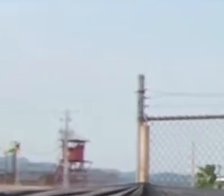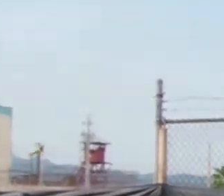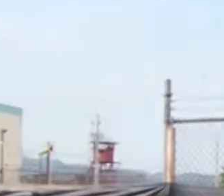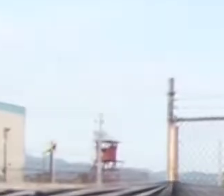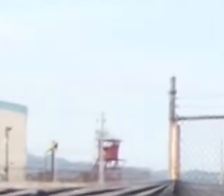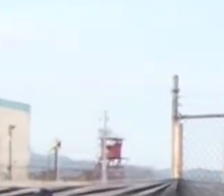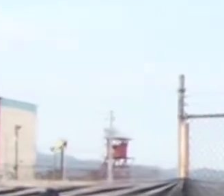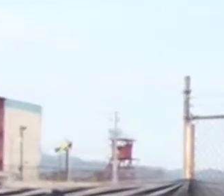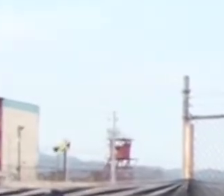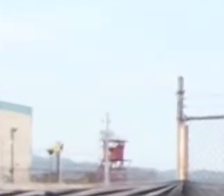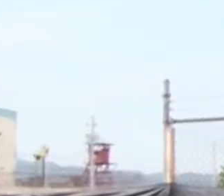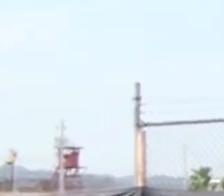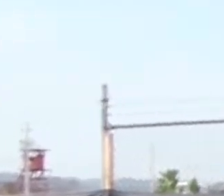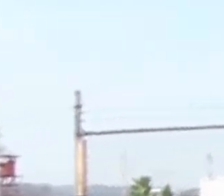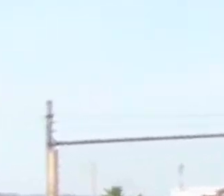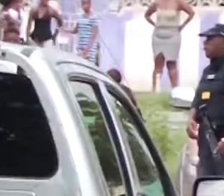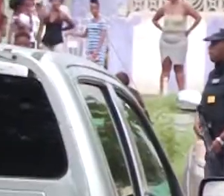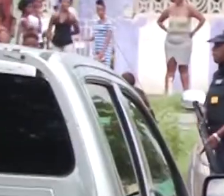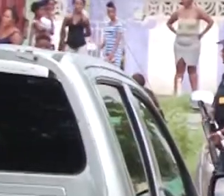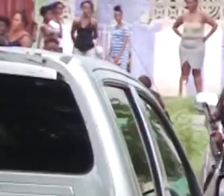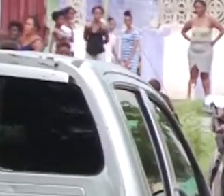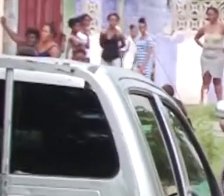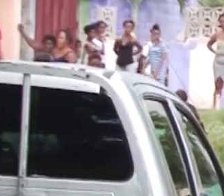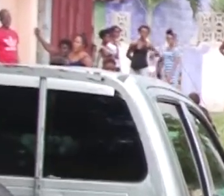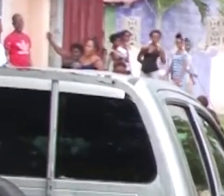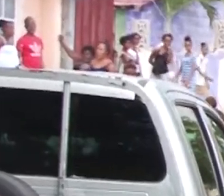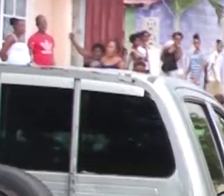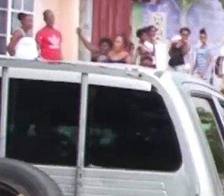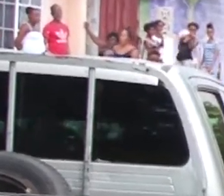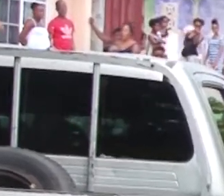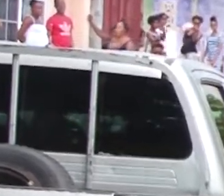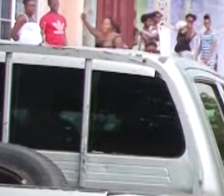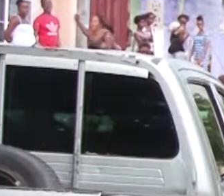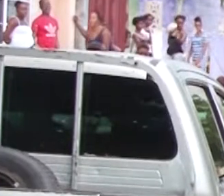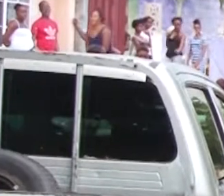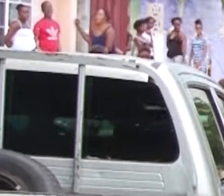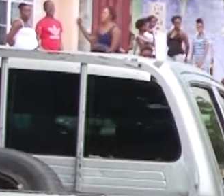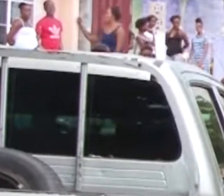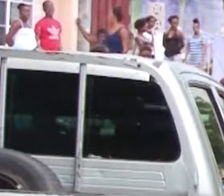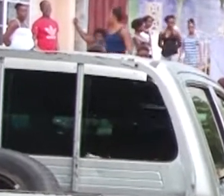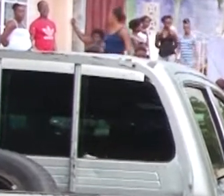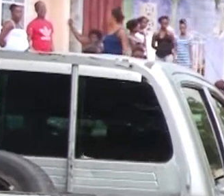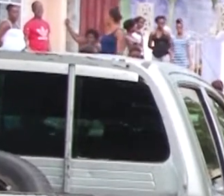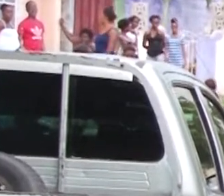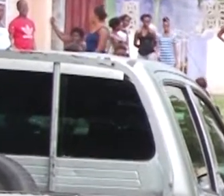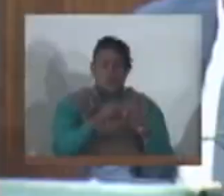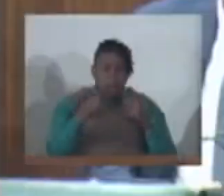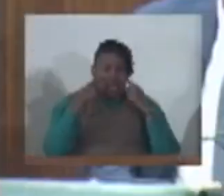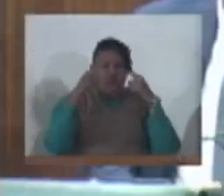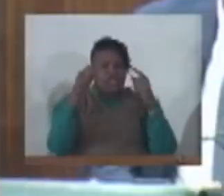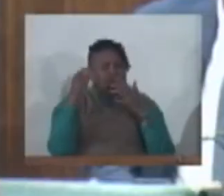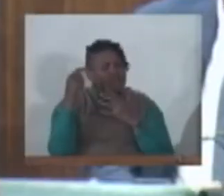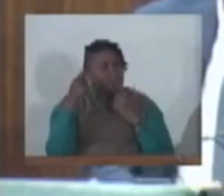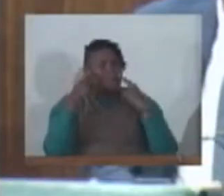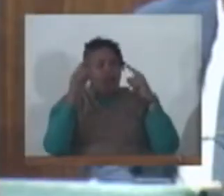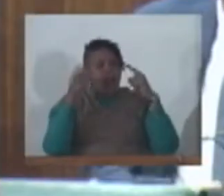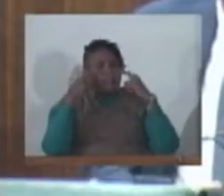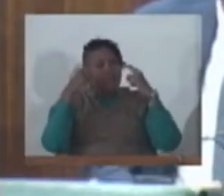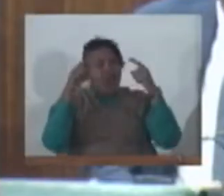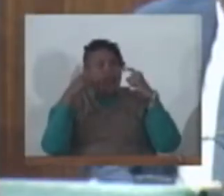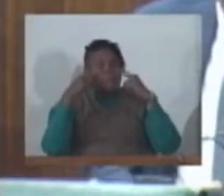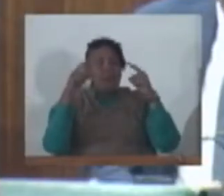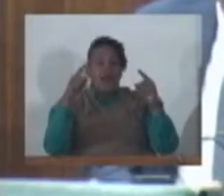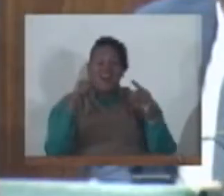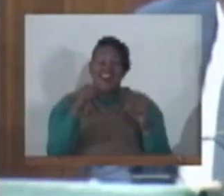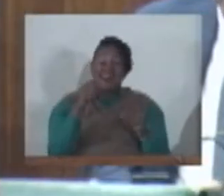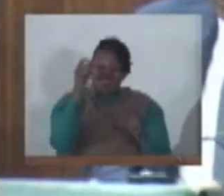have to a significant extent maintained security within the boundaries of the community. It has not been